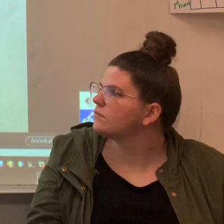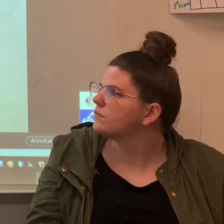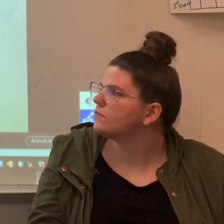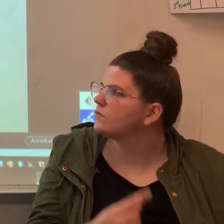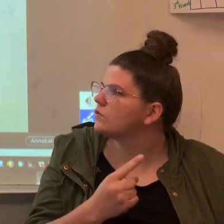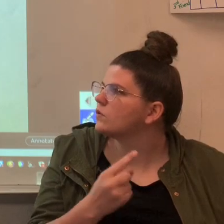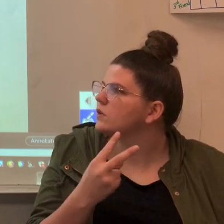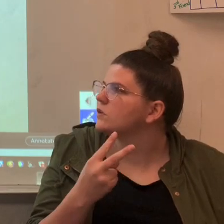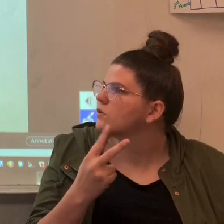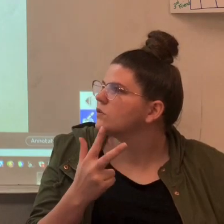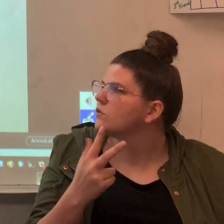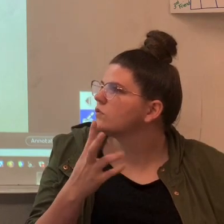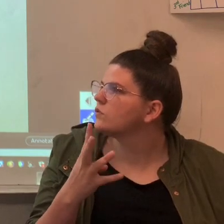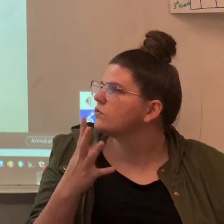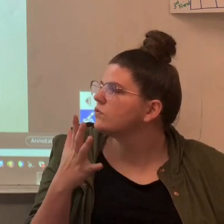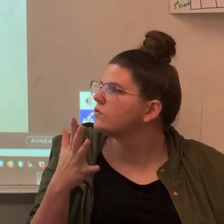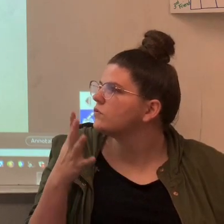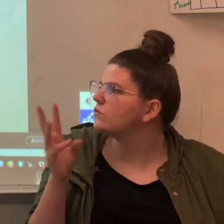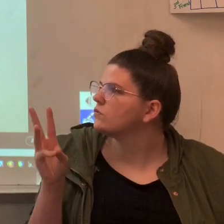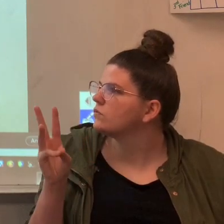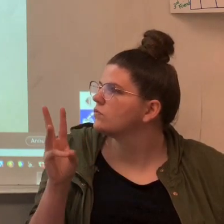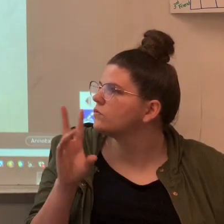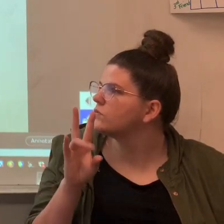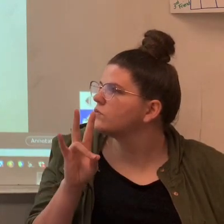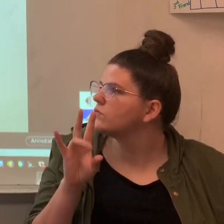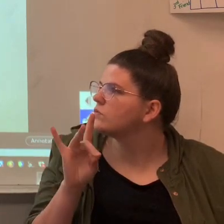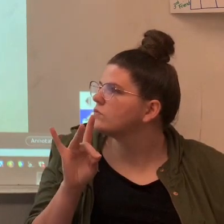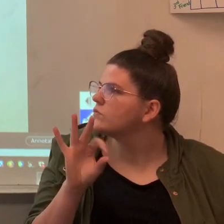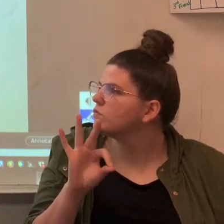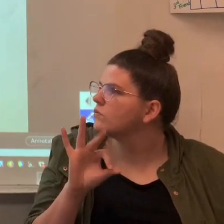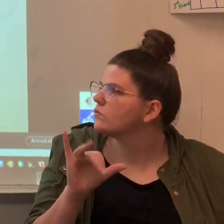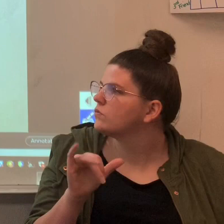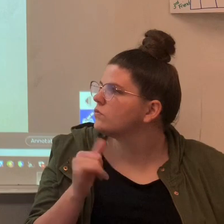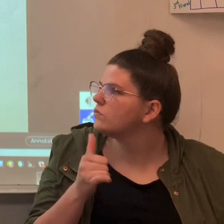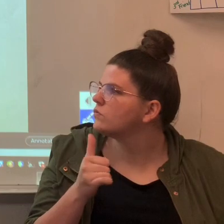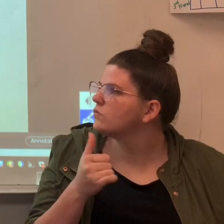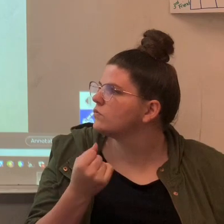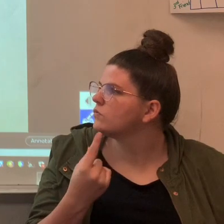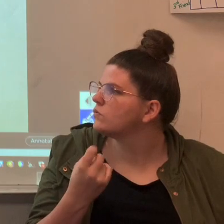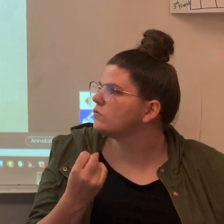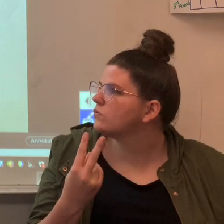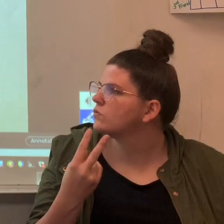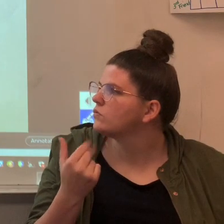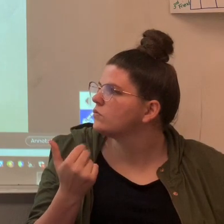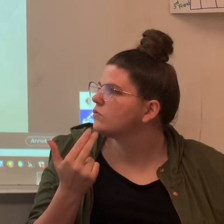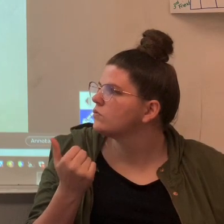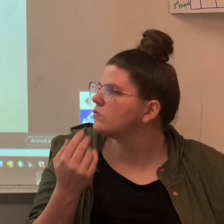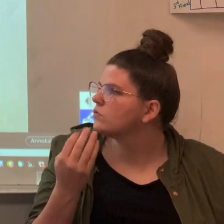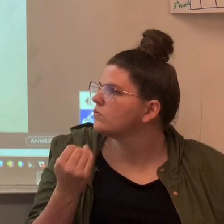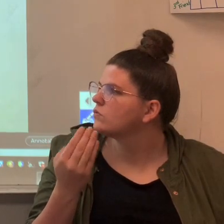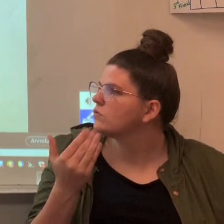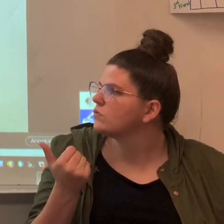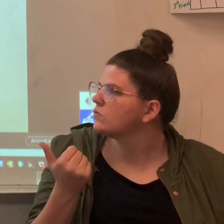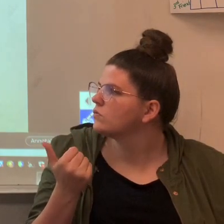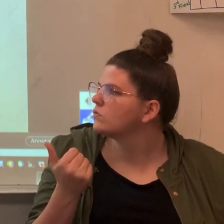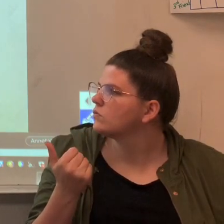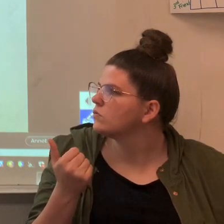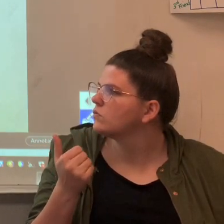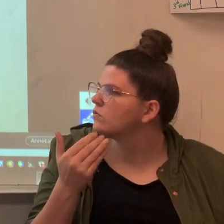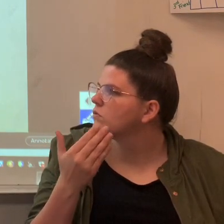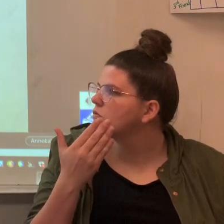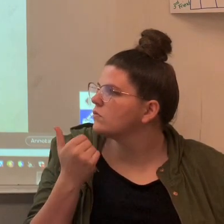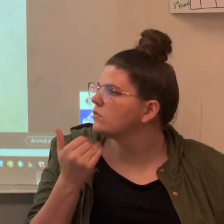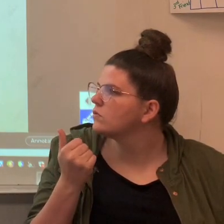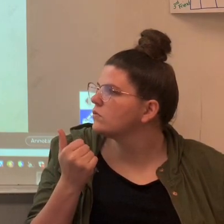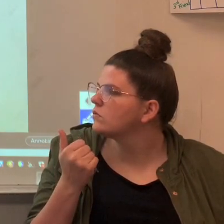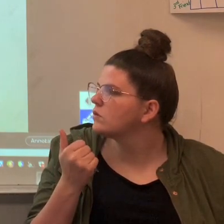1, 2, 3, 4, 5, 6, 7, 8, 9, 10, 11, 12, 13, 14, 15 becomes my